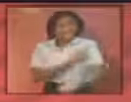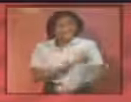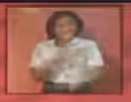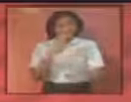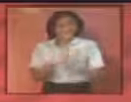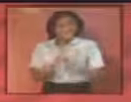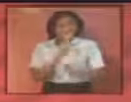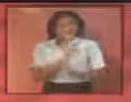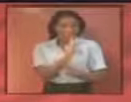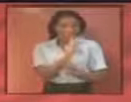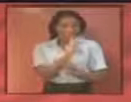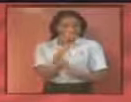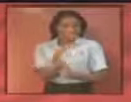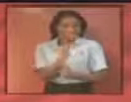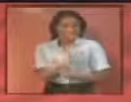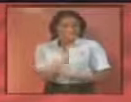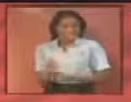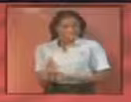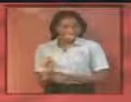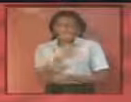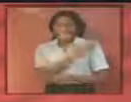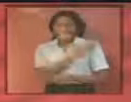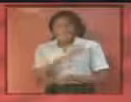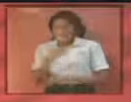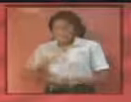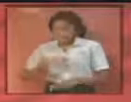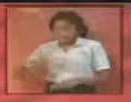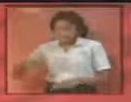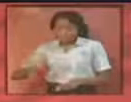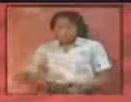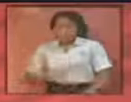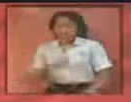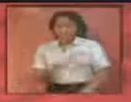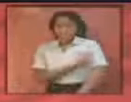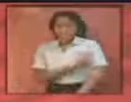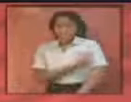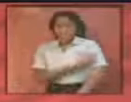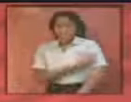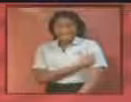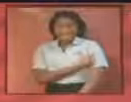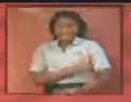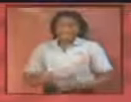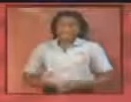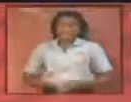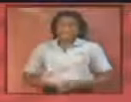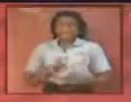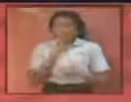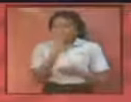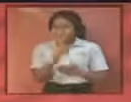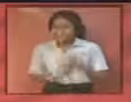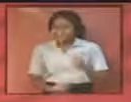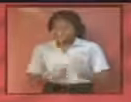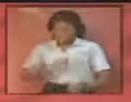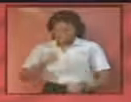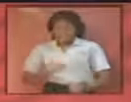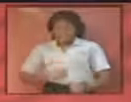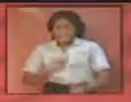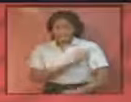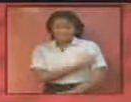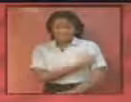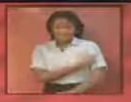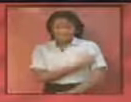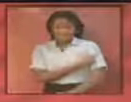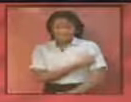not Sinovac, but Sinopharm and Sinovac are the same type of inactivated whole virus vaccine.